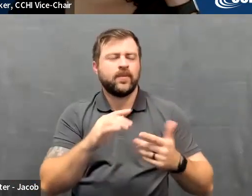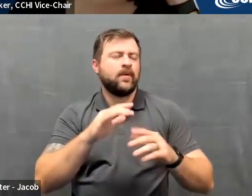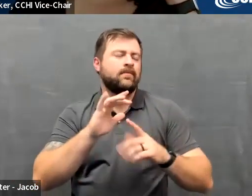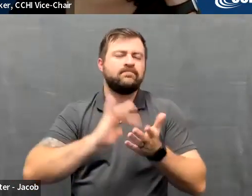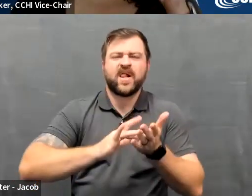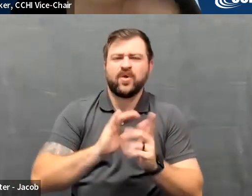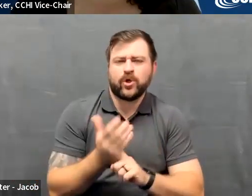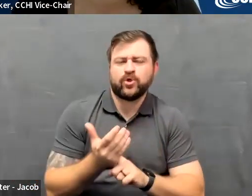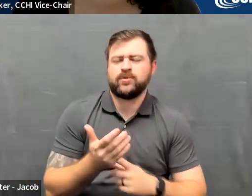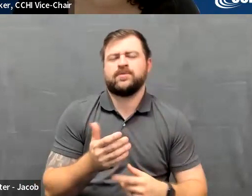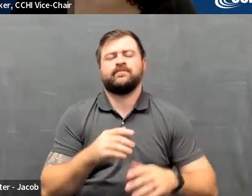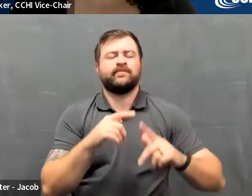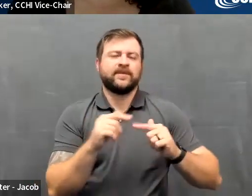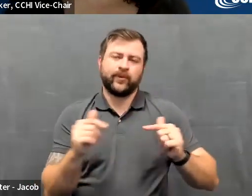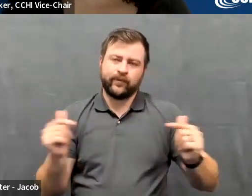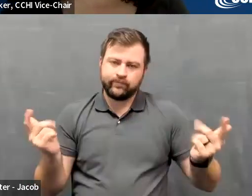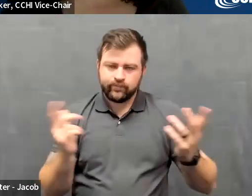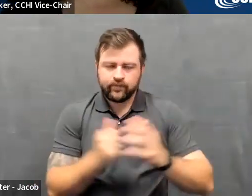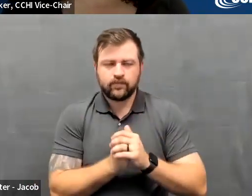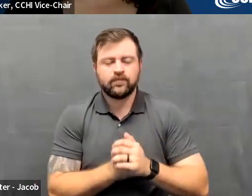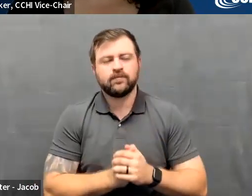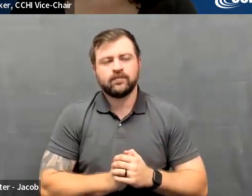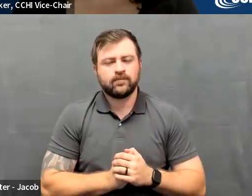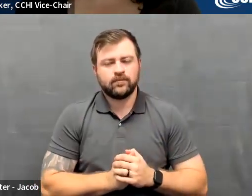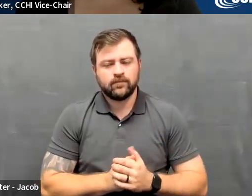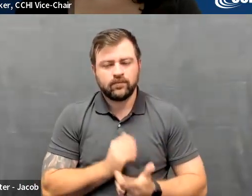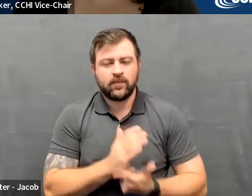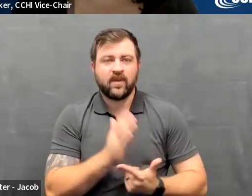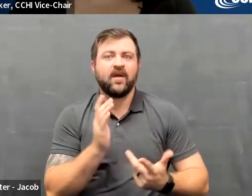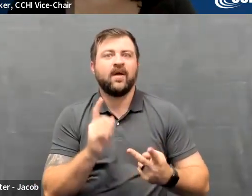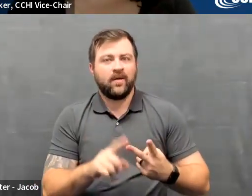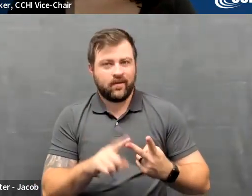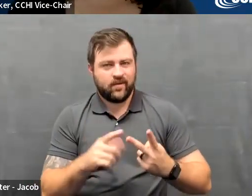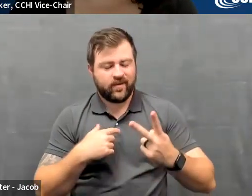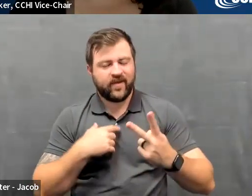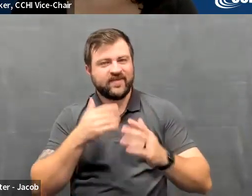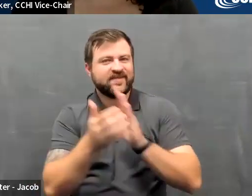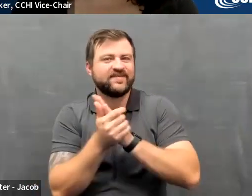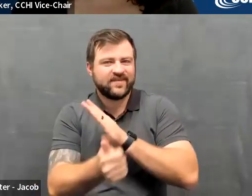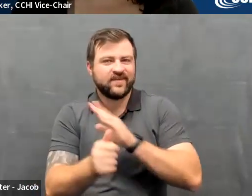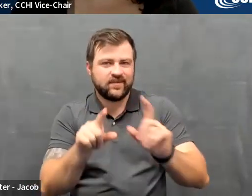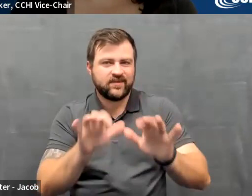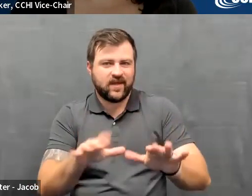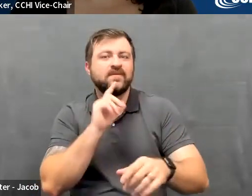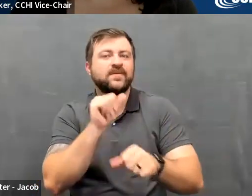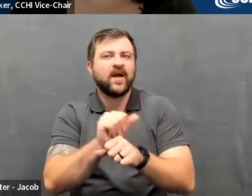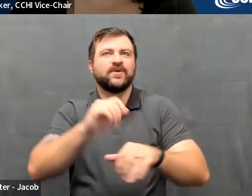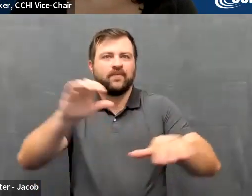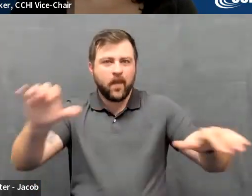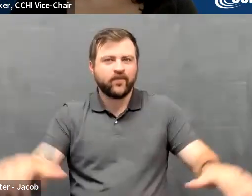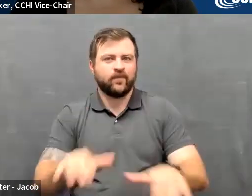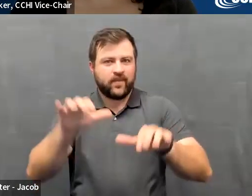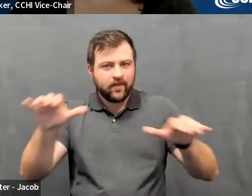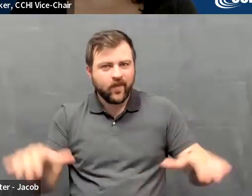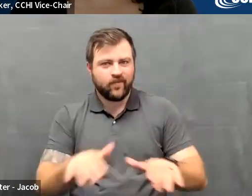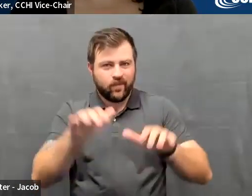culture, et cetera, et cetera. And then there's the skills test, where we're actually performing